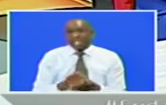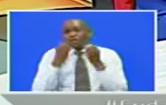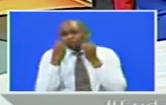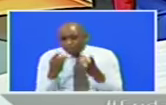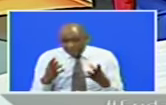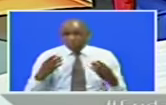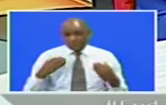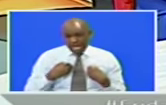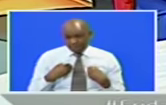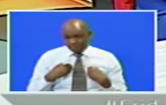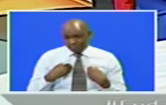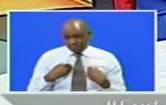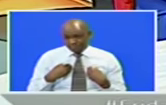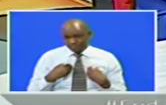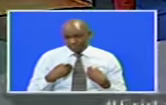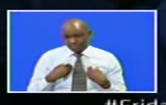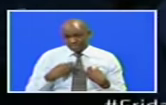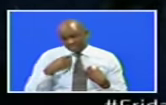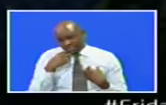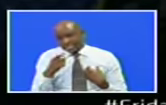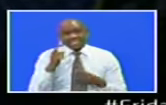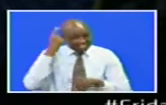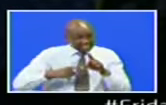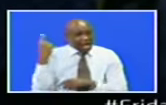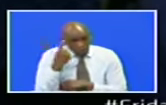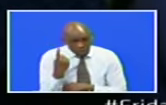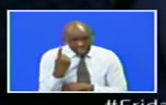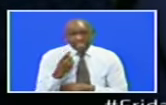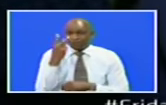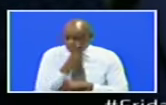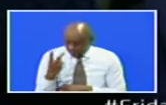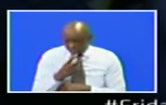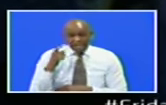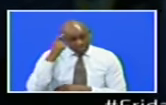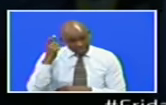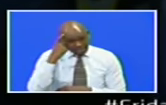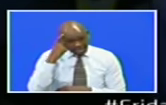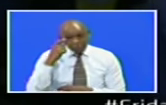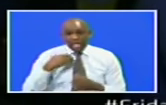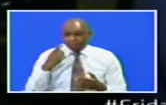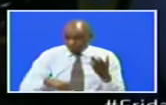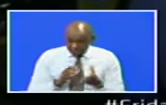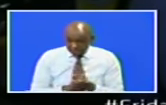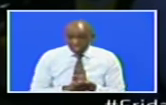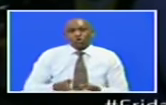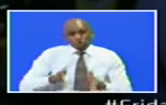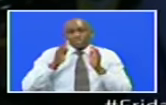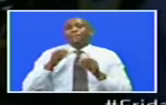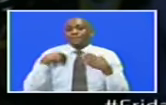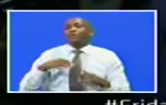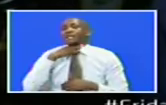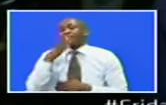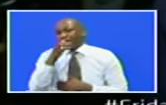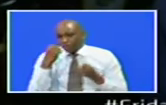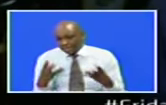within themselves are not that good. Just this year alone, in February, I remember I did a story on road fatalities, and